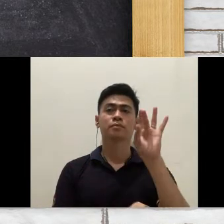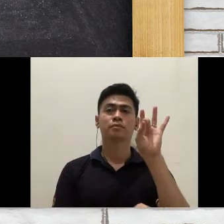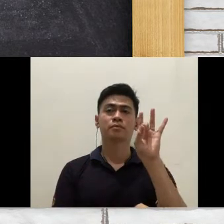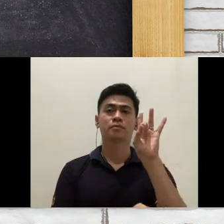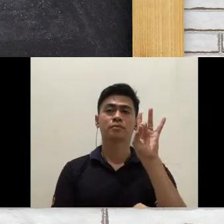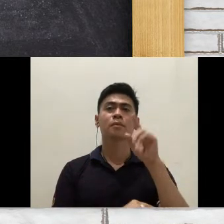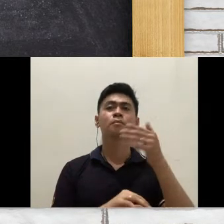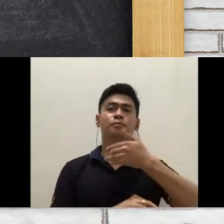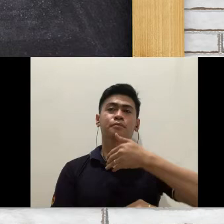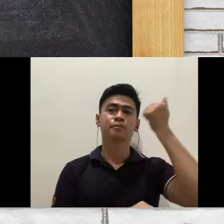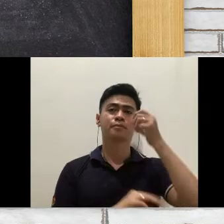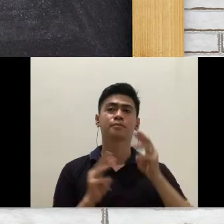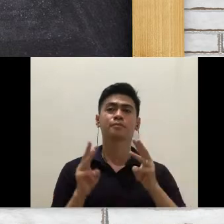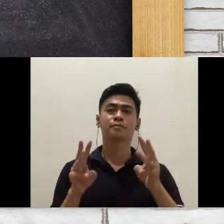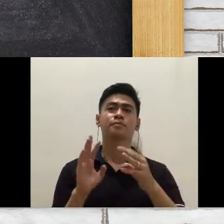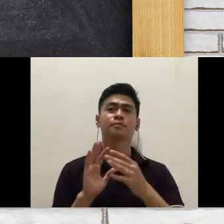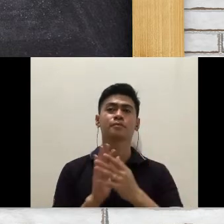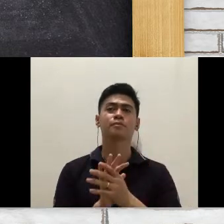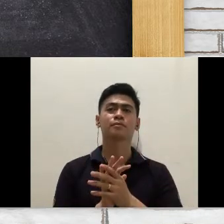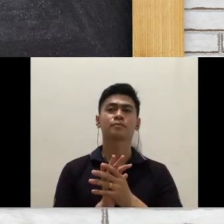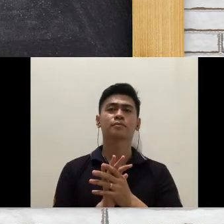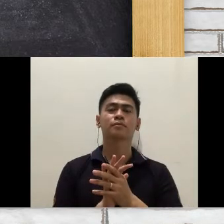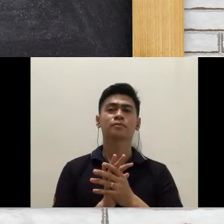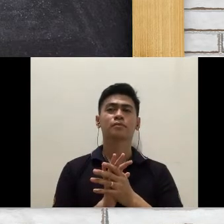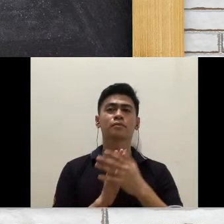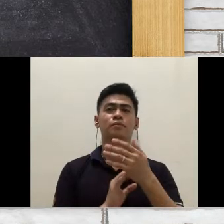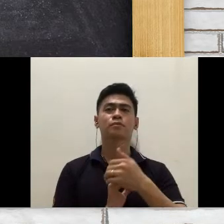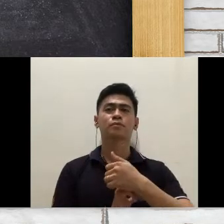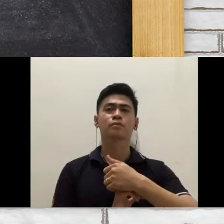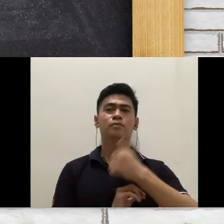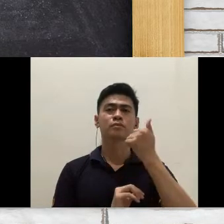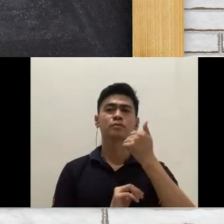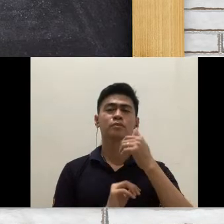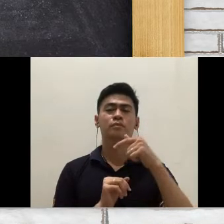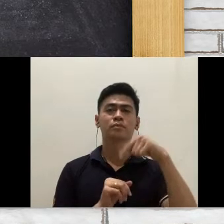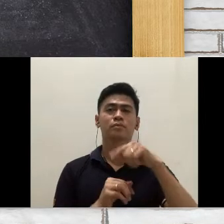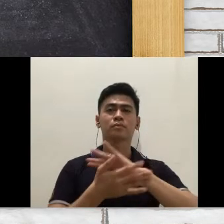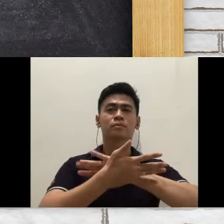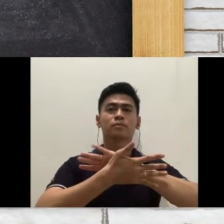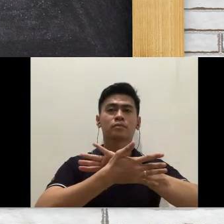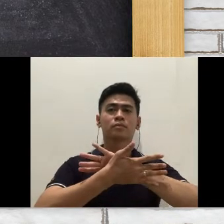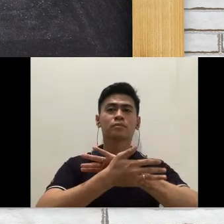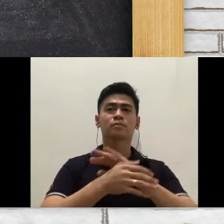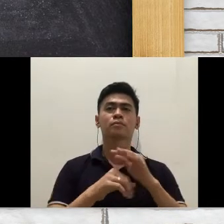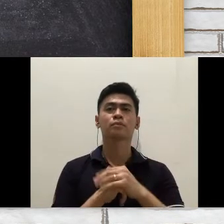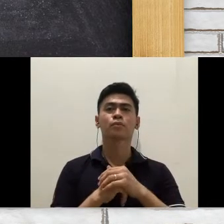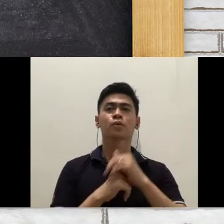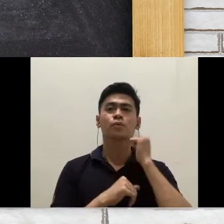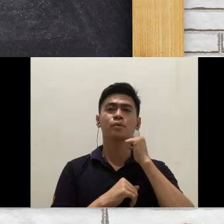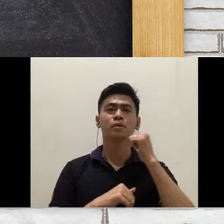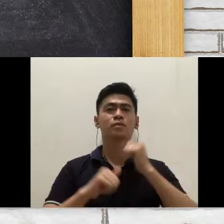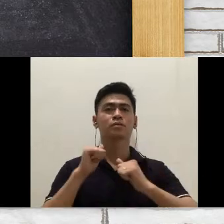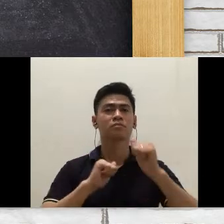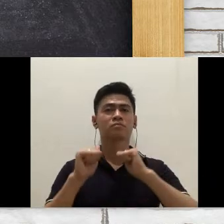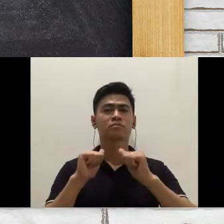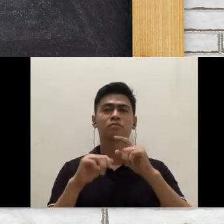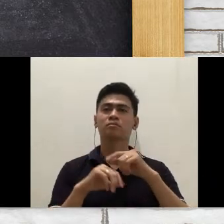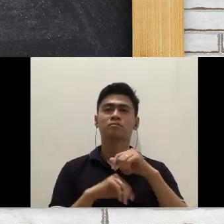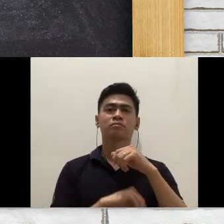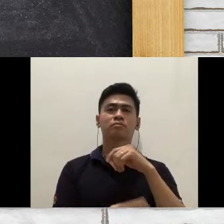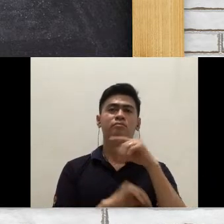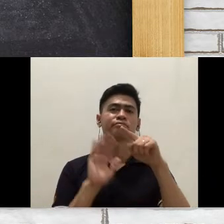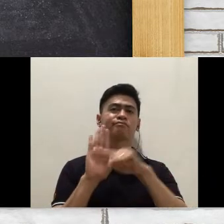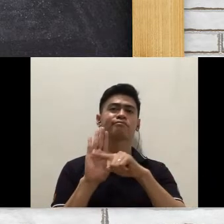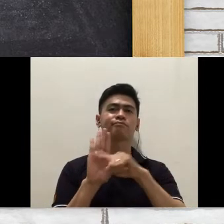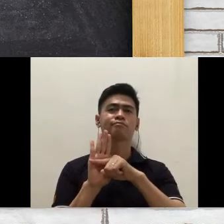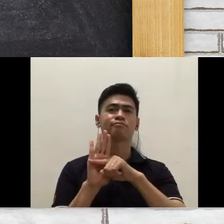Persuasive. Number 8, the best way to face this pandemic is to be proactive rather than reactive.